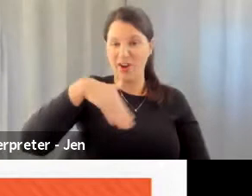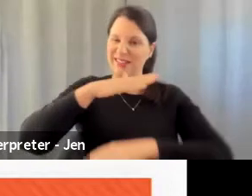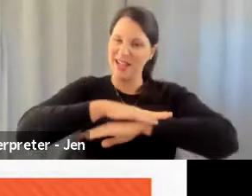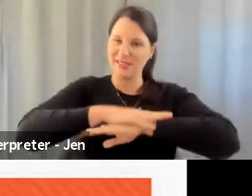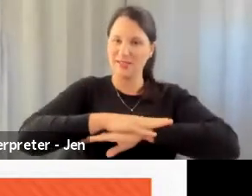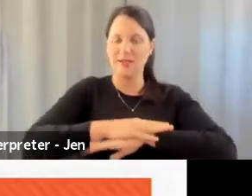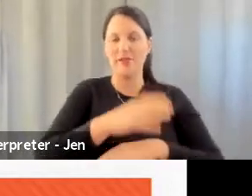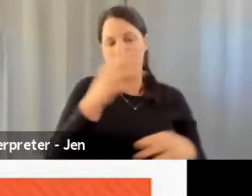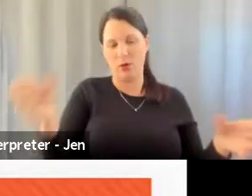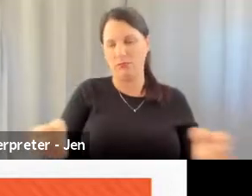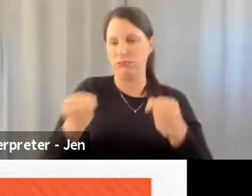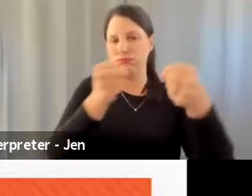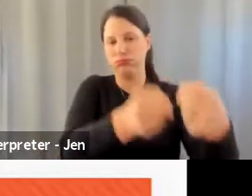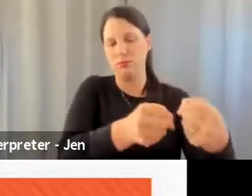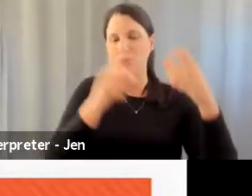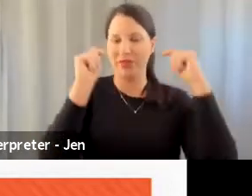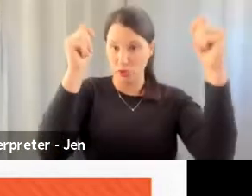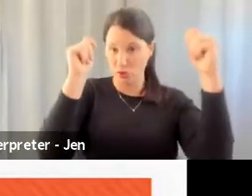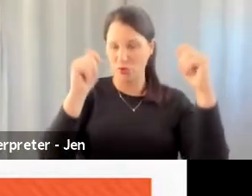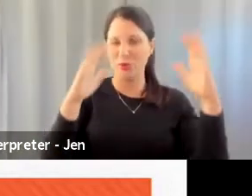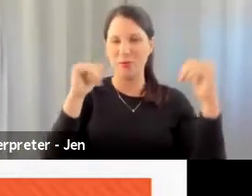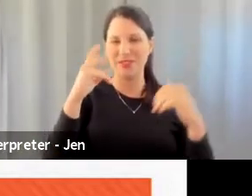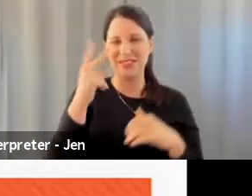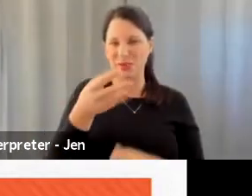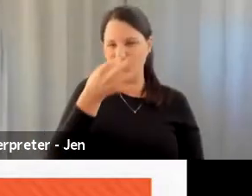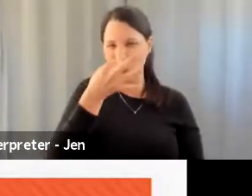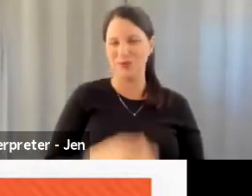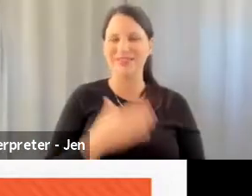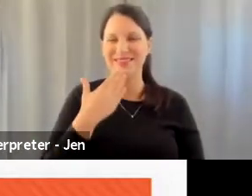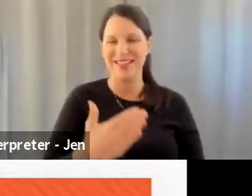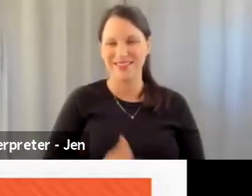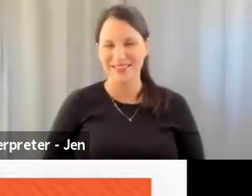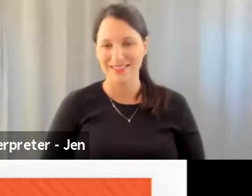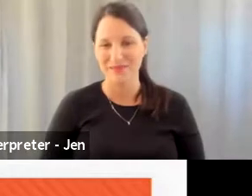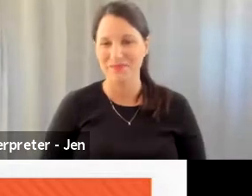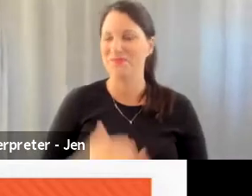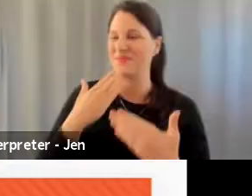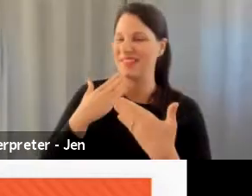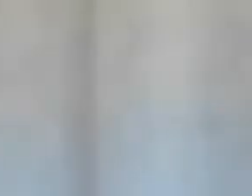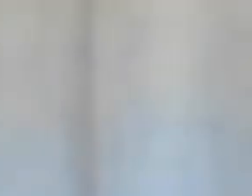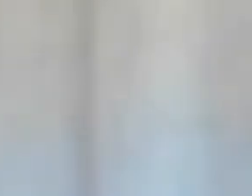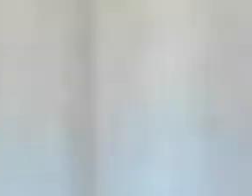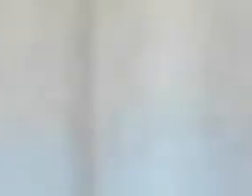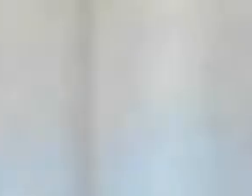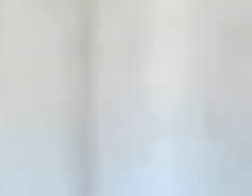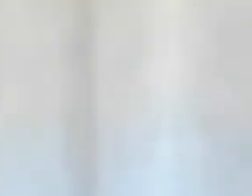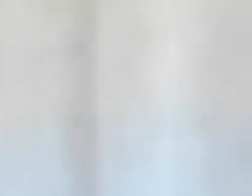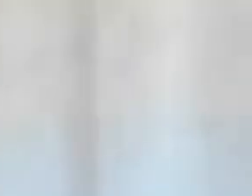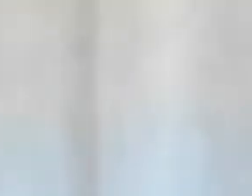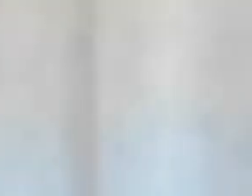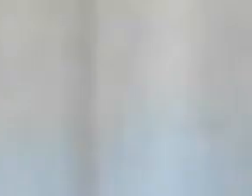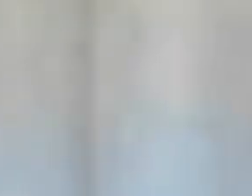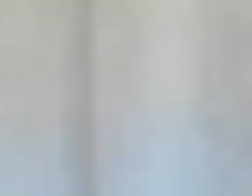tutor available. We hope to see you guys soon. Thank you so much. Yeah. Thank you, Crystal. So I'm going to actually share